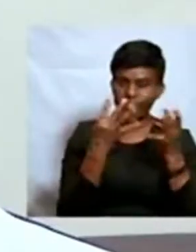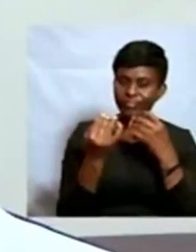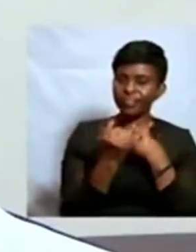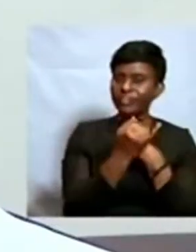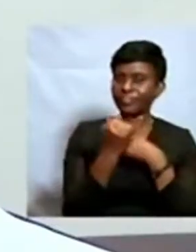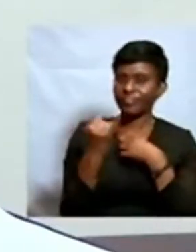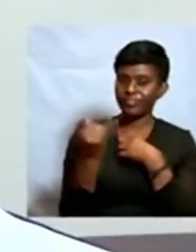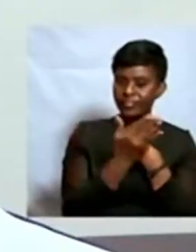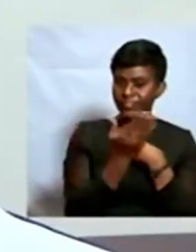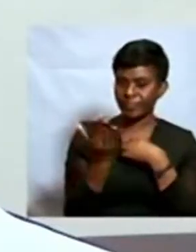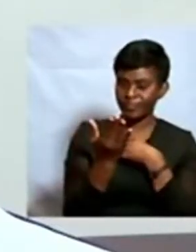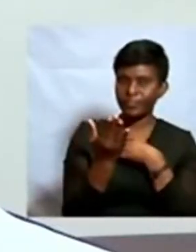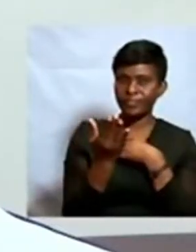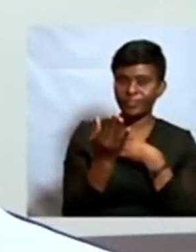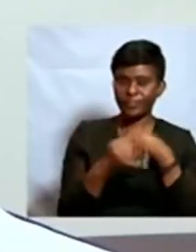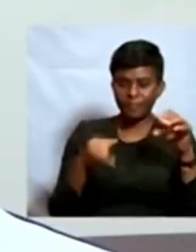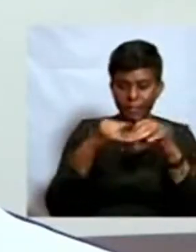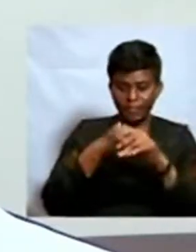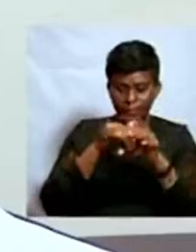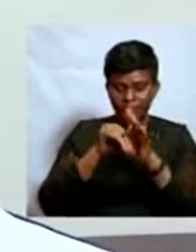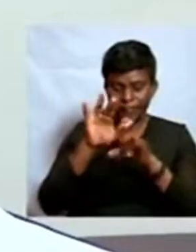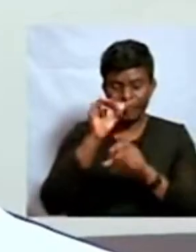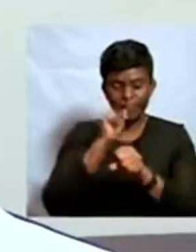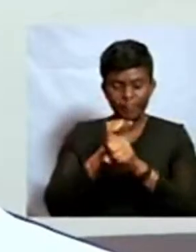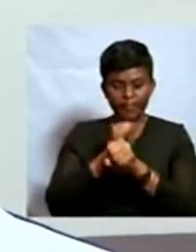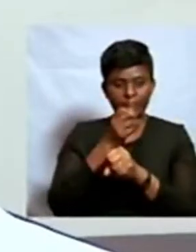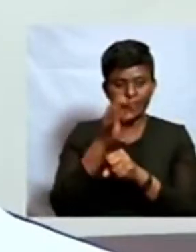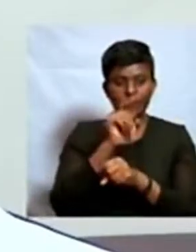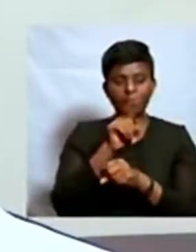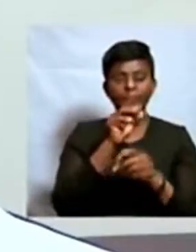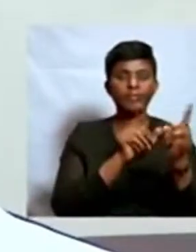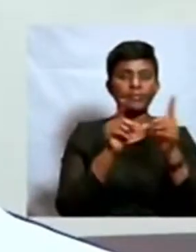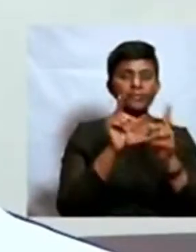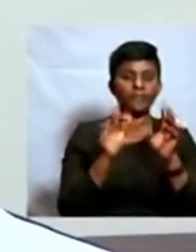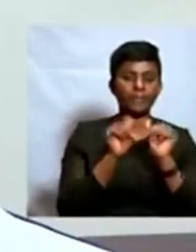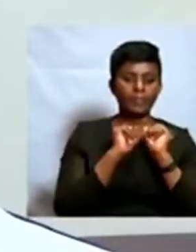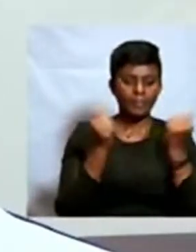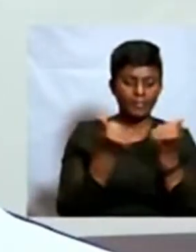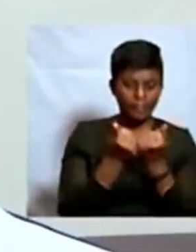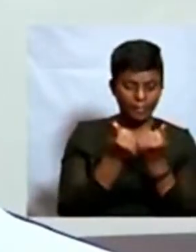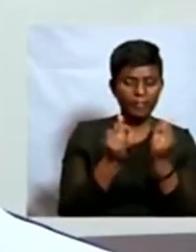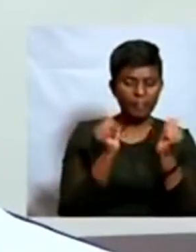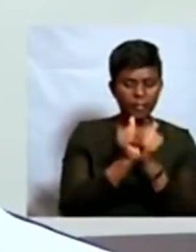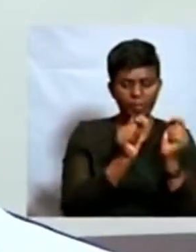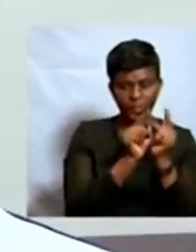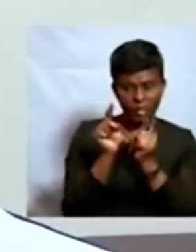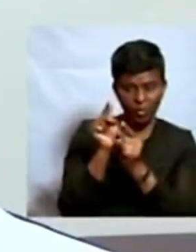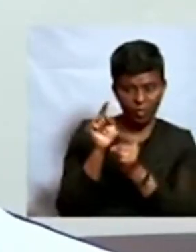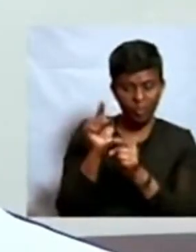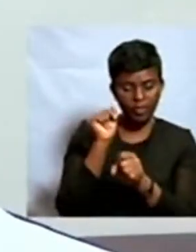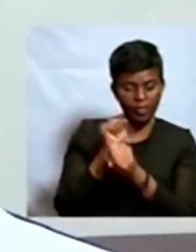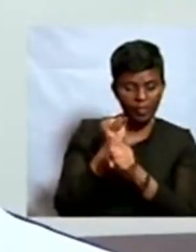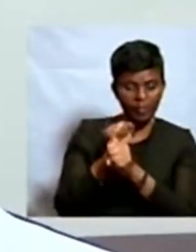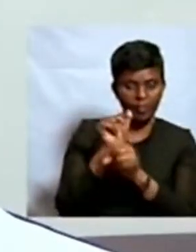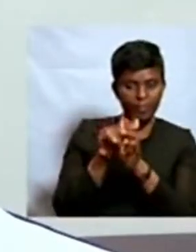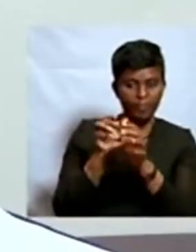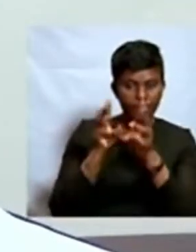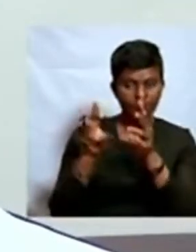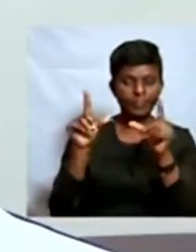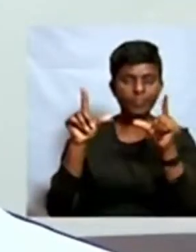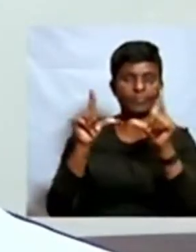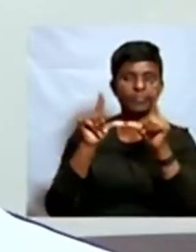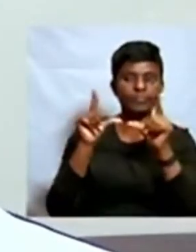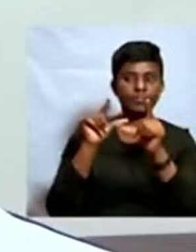issues, including the role of the Director General and also the manner in which the